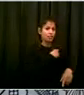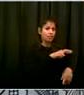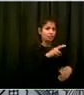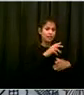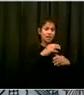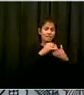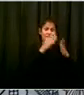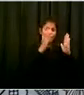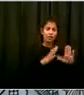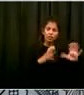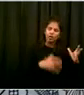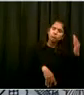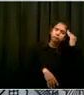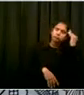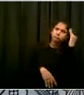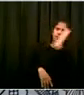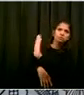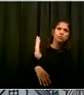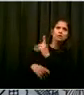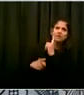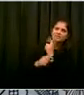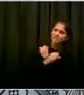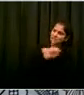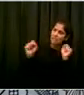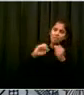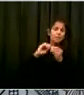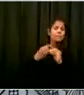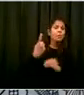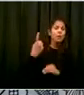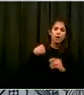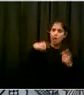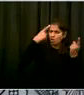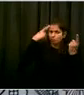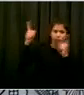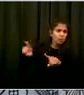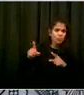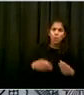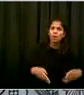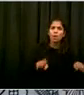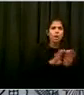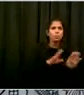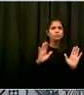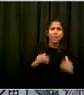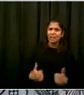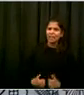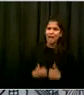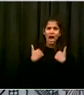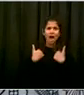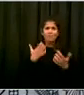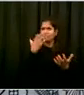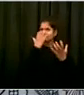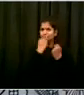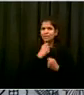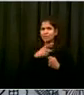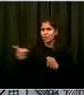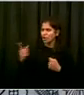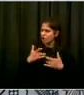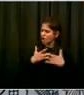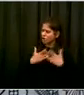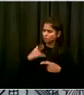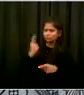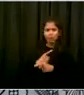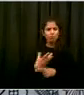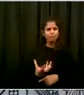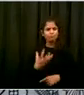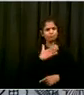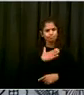extraordinary agreement among the clergy of all faiths in the spring working together to ensure that people were safe, even though it meant